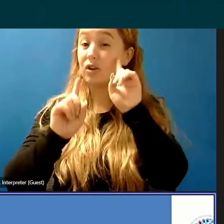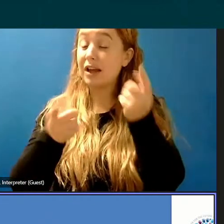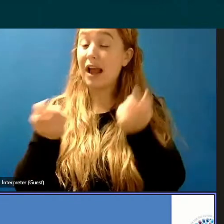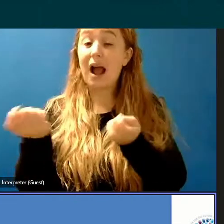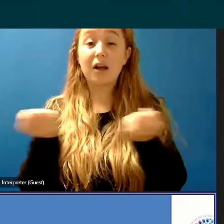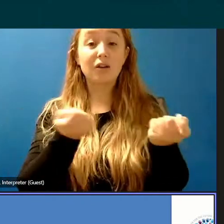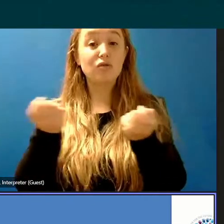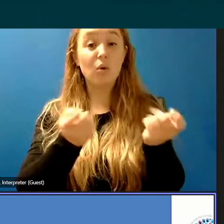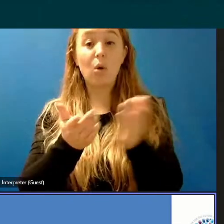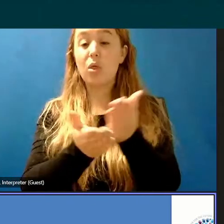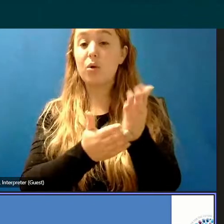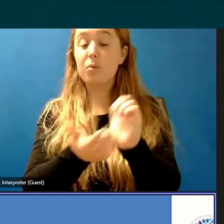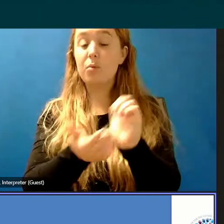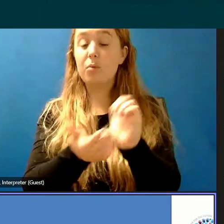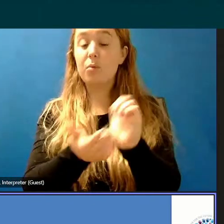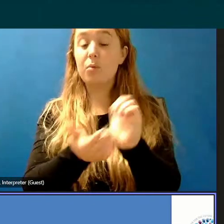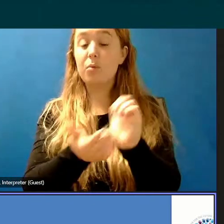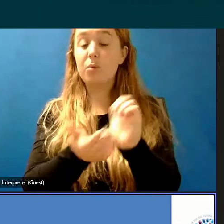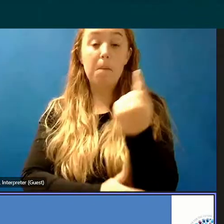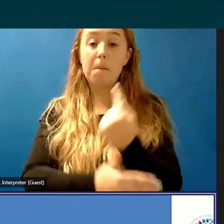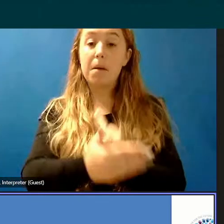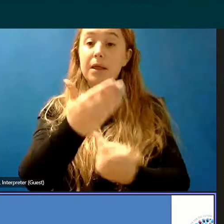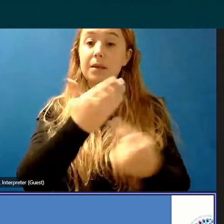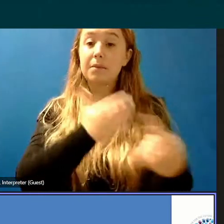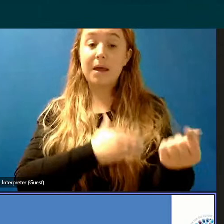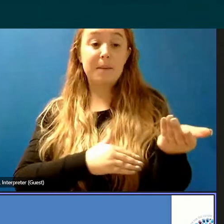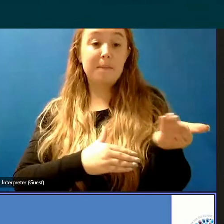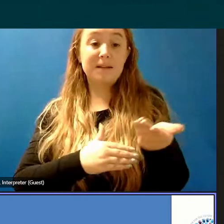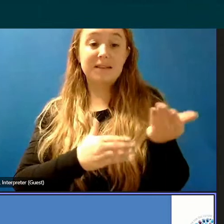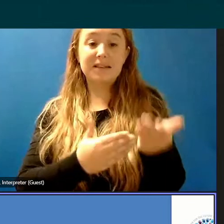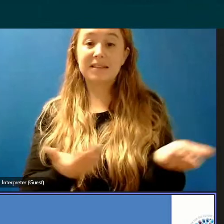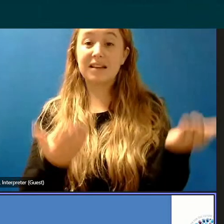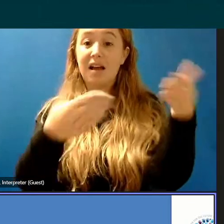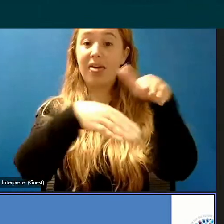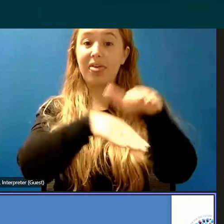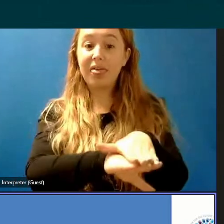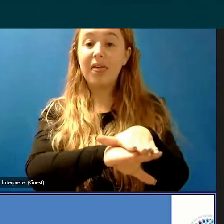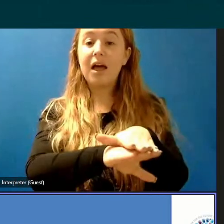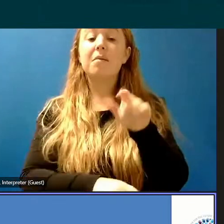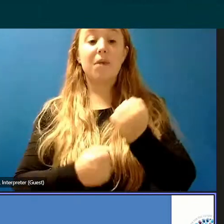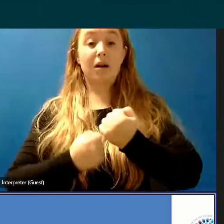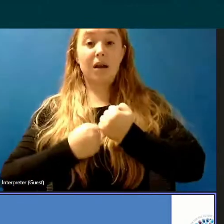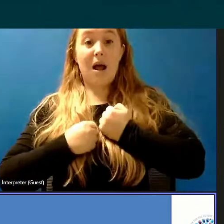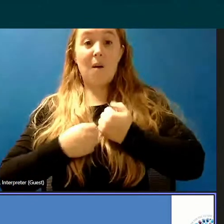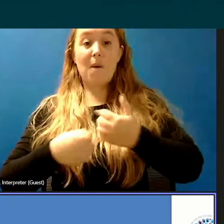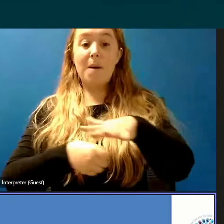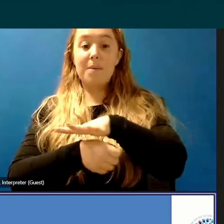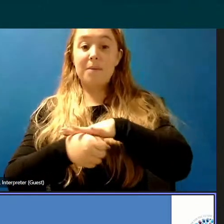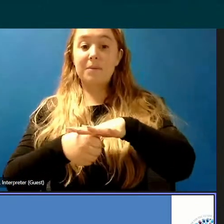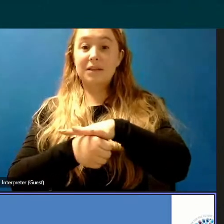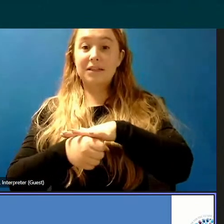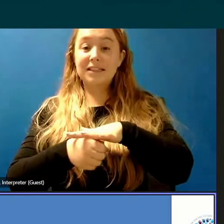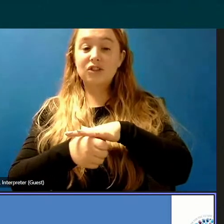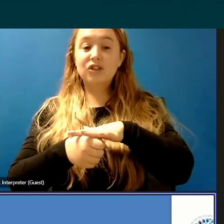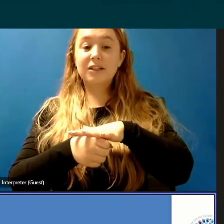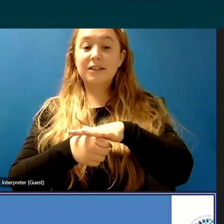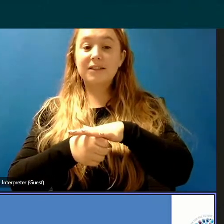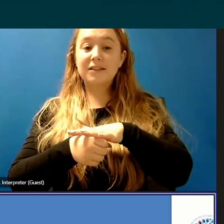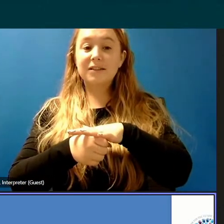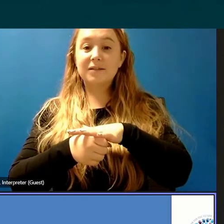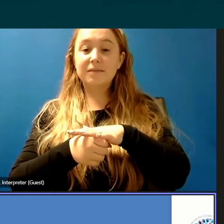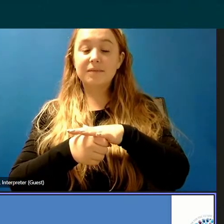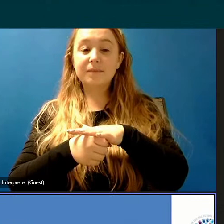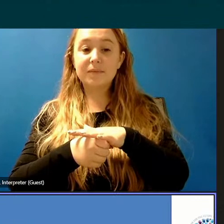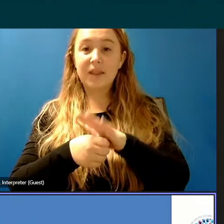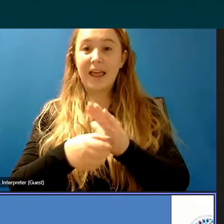whereby independent businesses have folded. But we wouldn't be in a position, I can reassure you, we wouldn't be in a position where that would